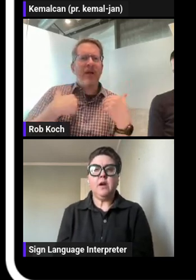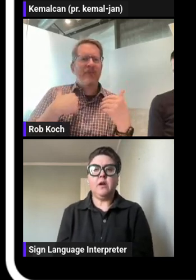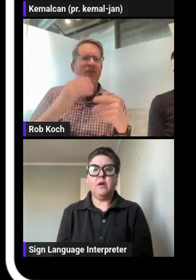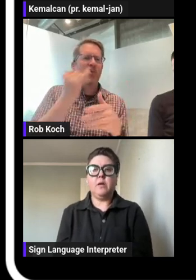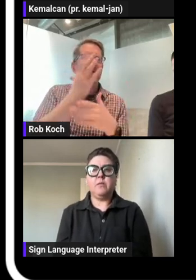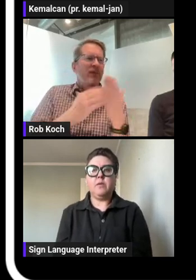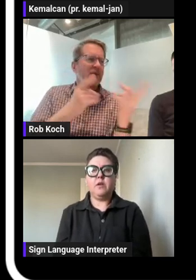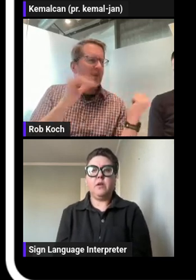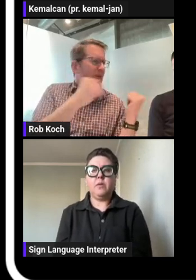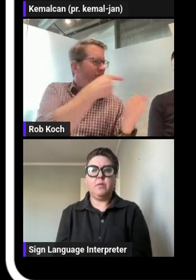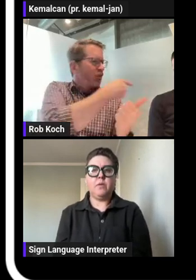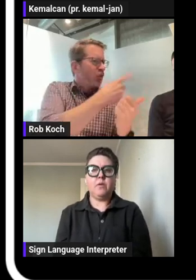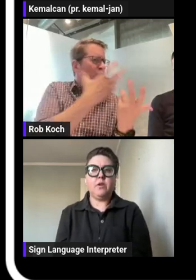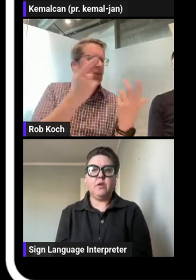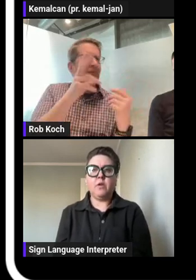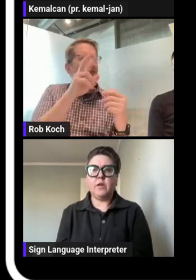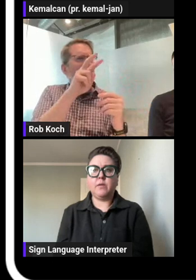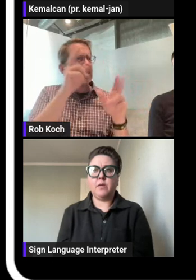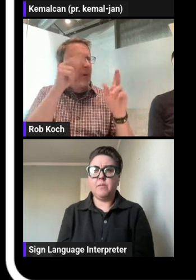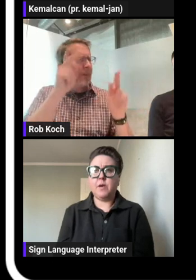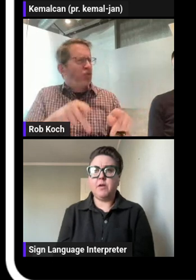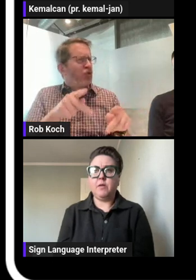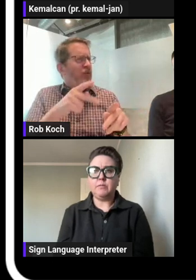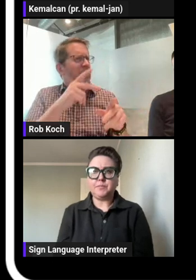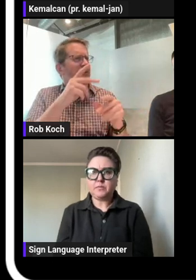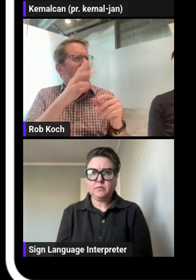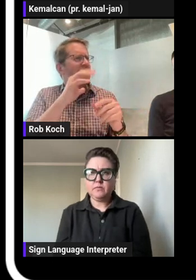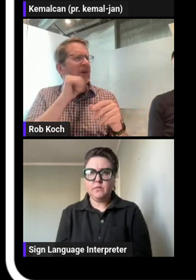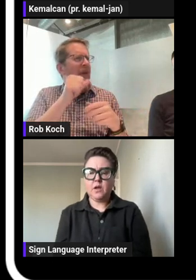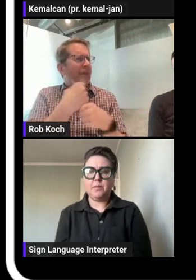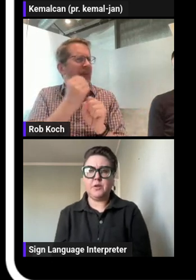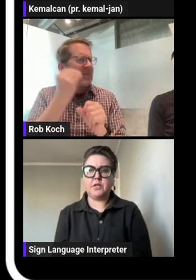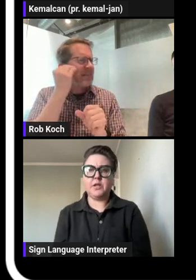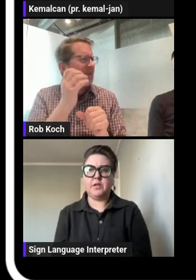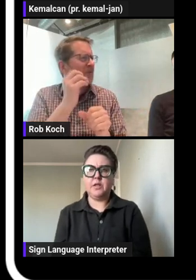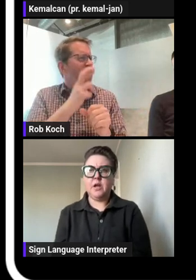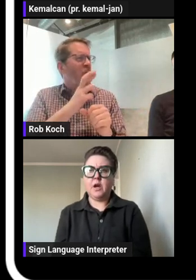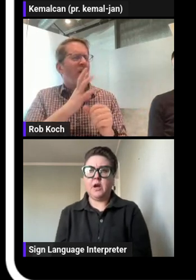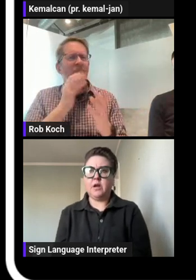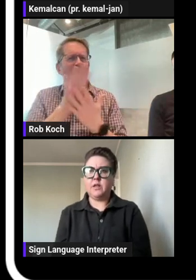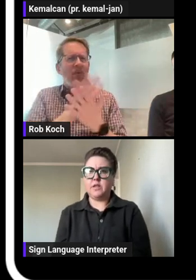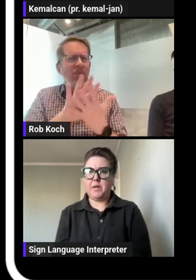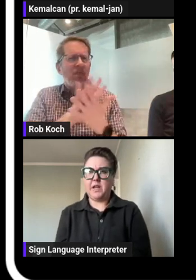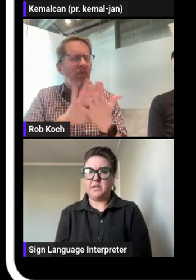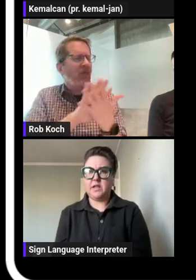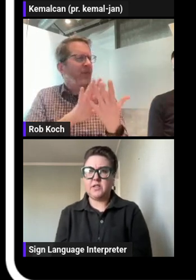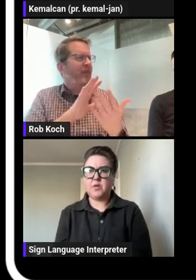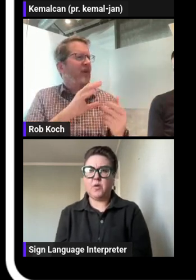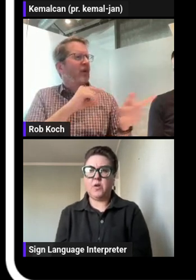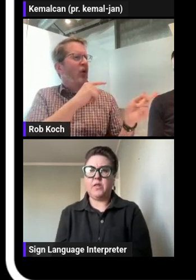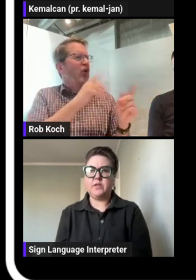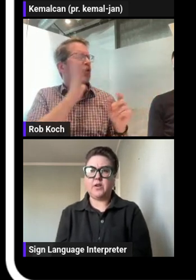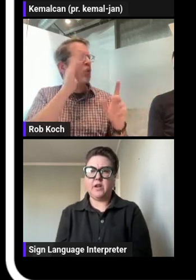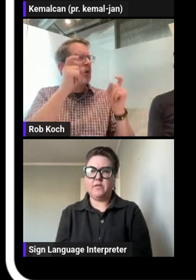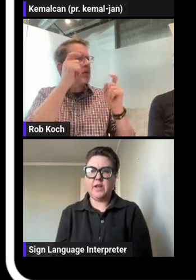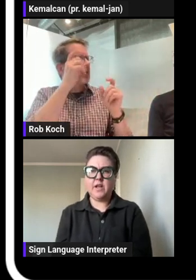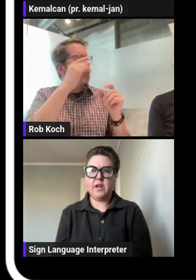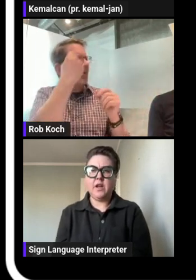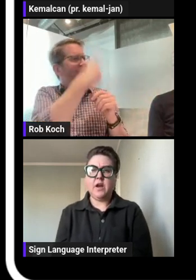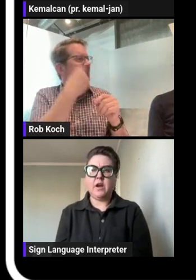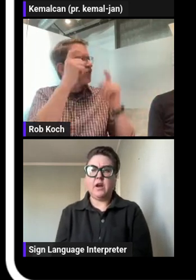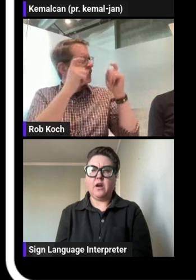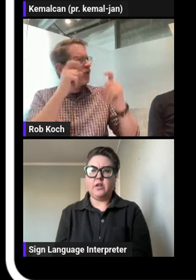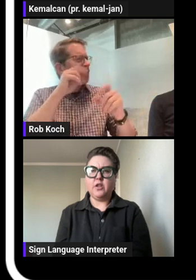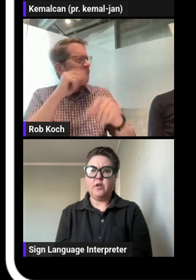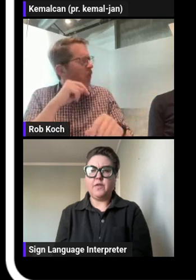there. Hearing people, like maybe a person is not making sense or things are kind of